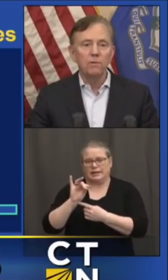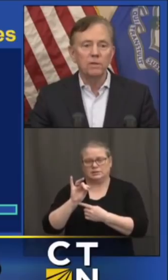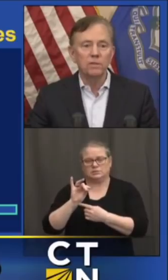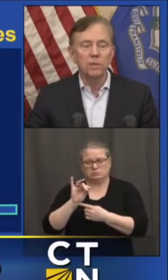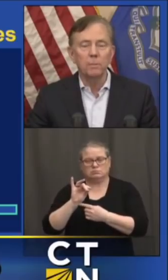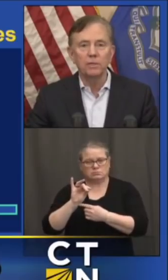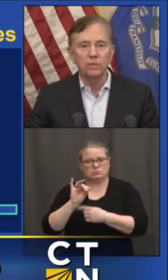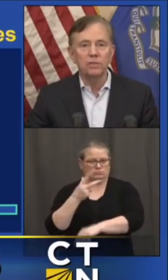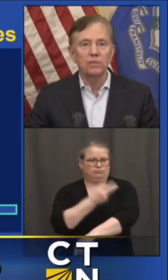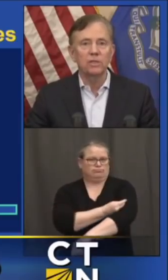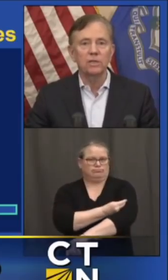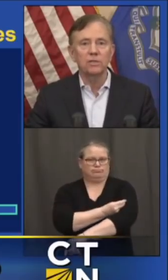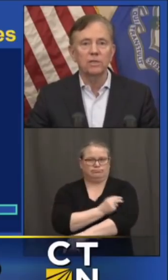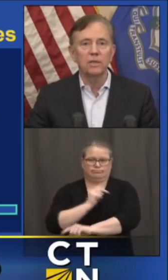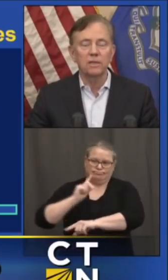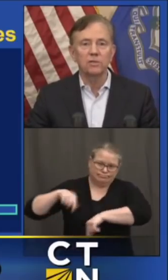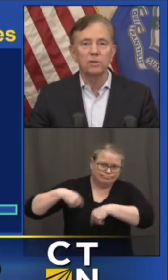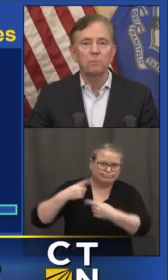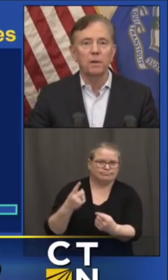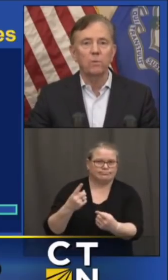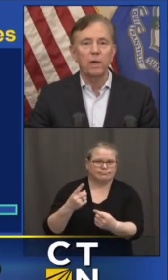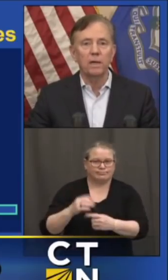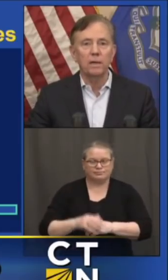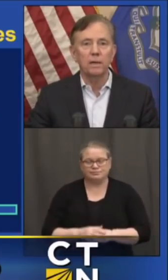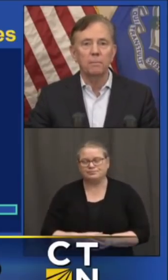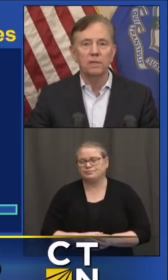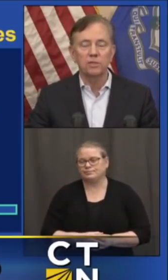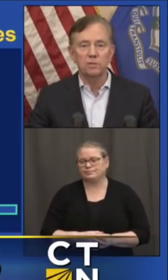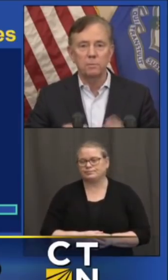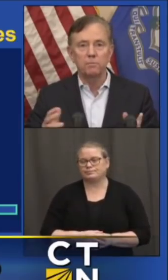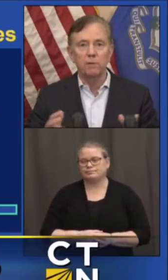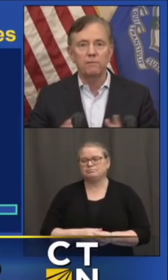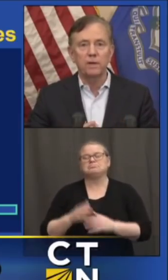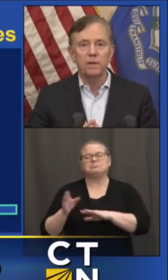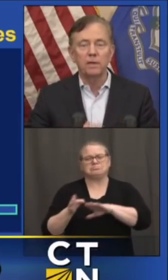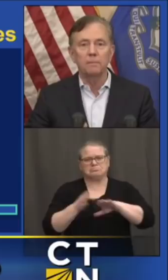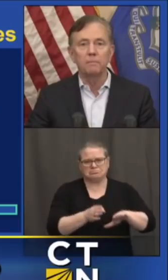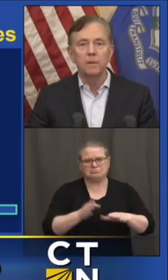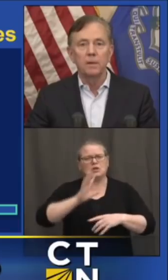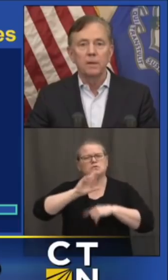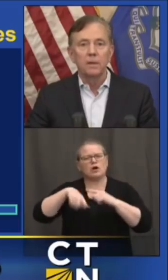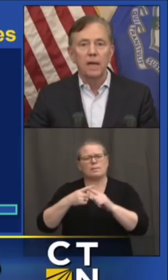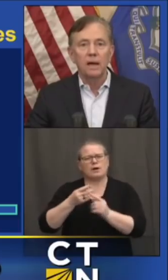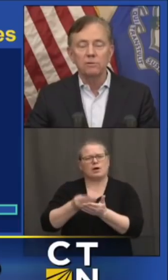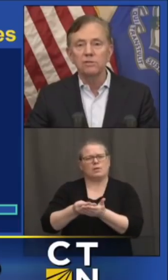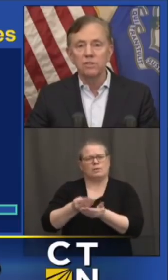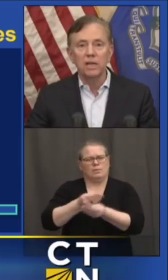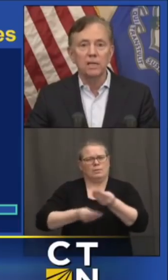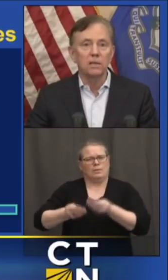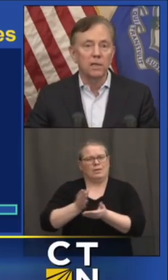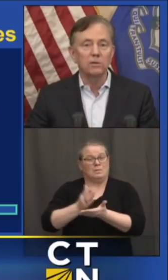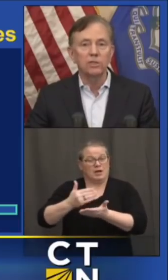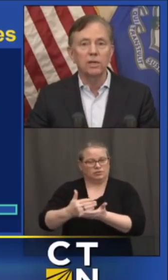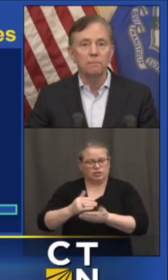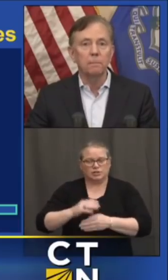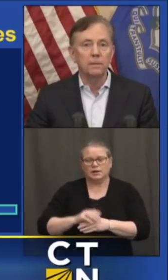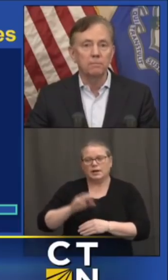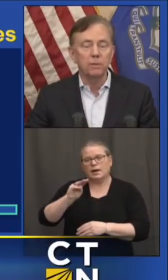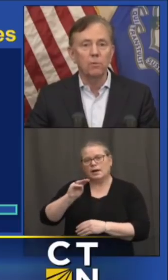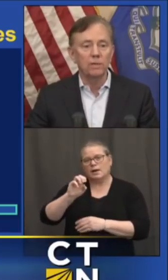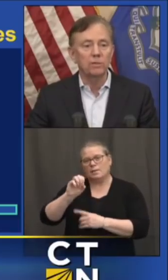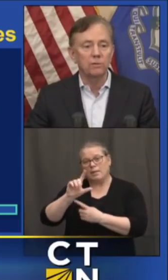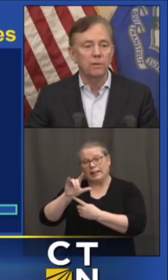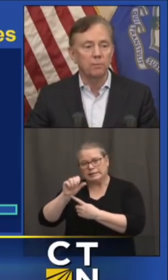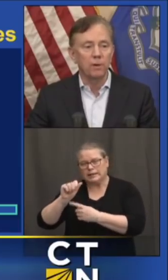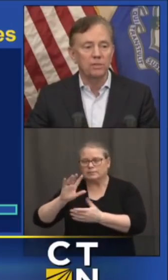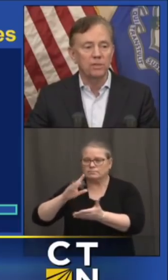Let's move over to the budget, just because this is a big week. Melissa's been briefing the House and Senate, the leadership,